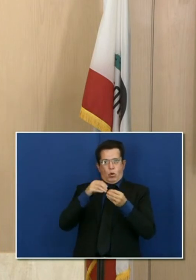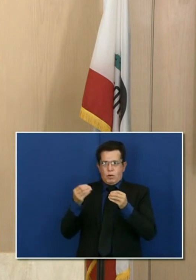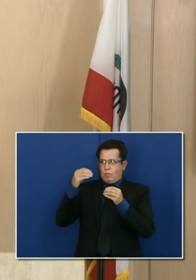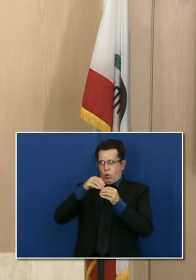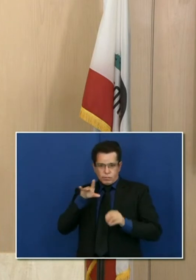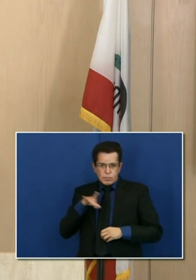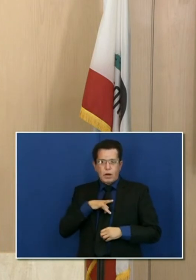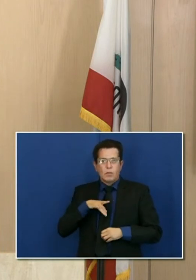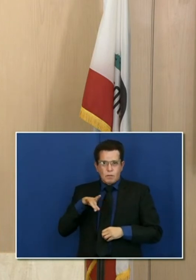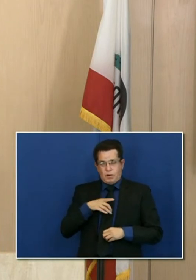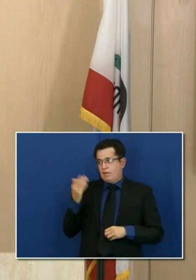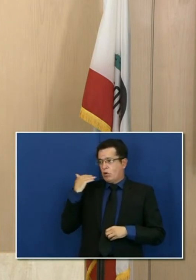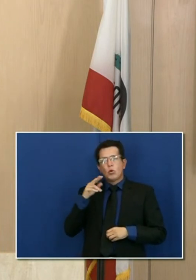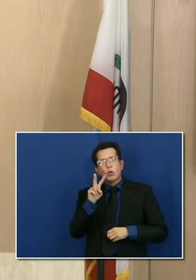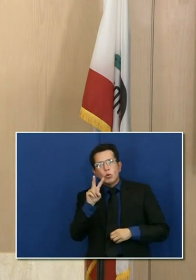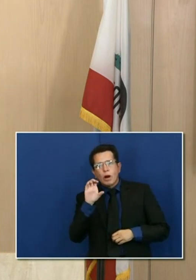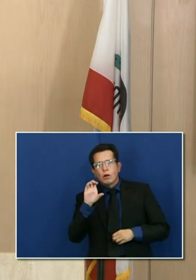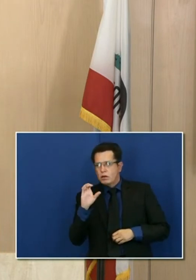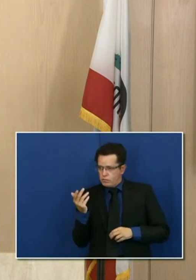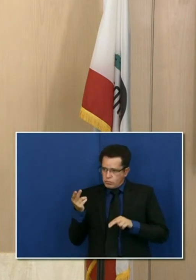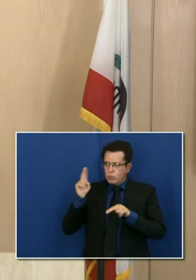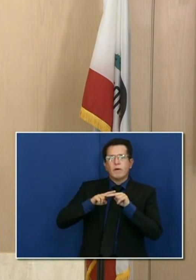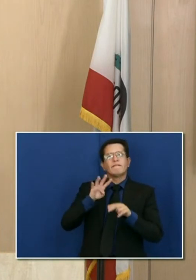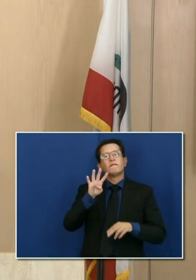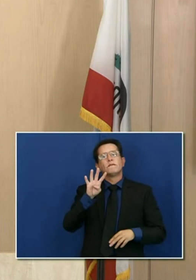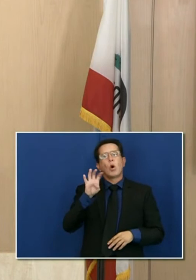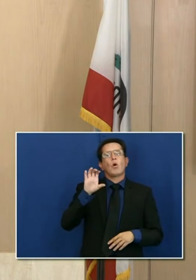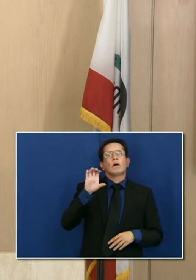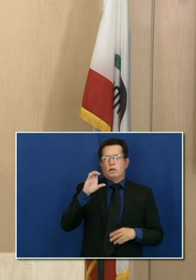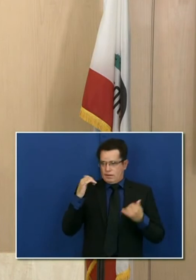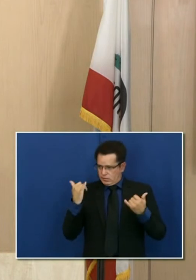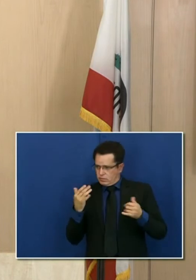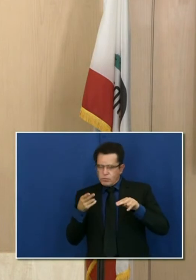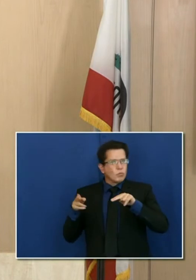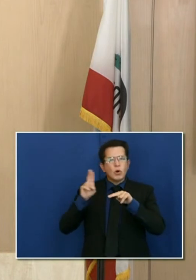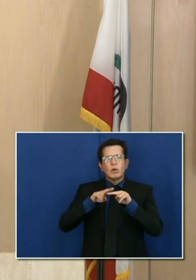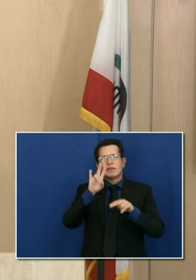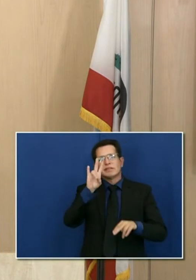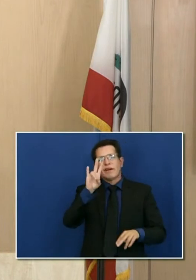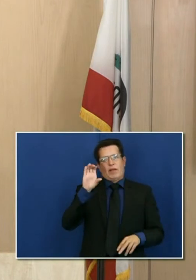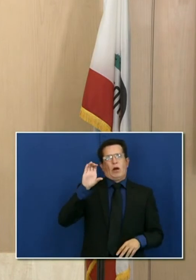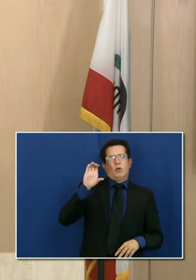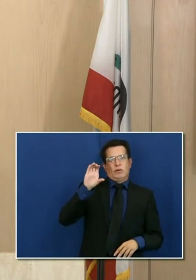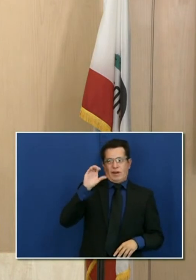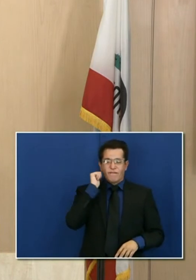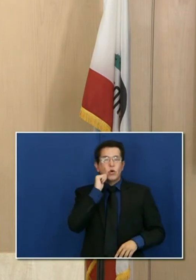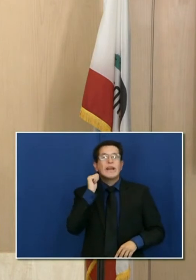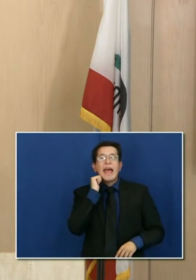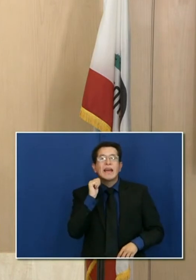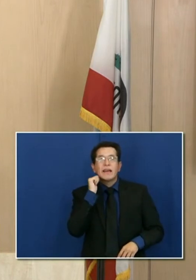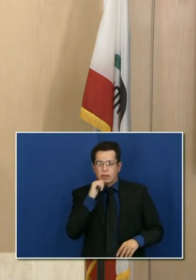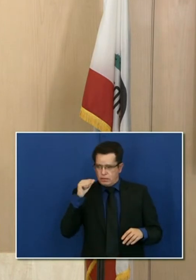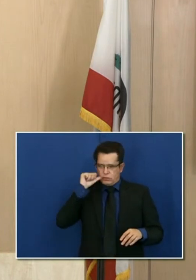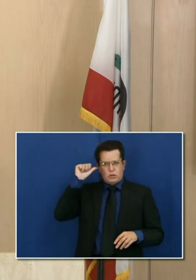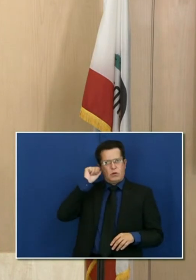having 200 cases a day, then it went to 400 cases a day, then it jumped to 700 cases a day. Yesterday, it jumped over